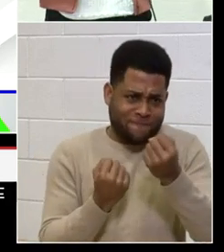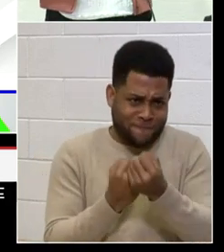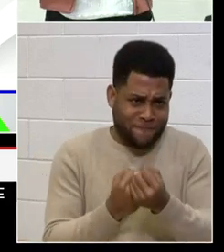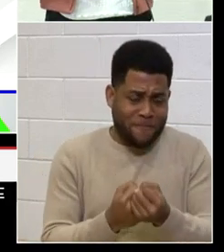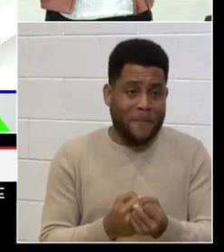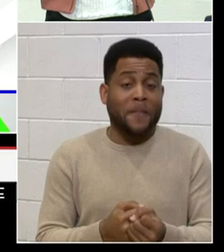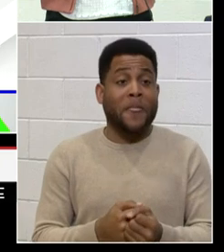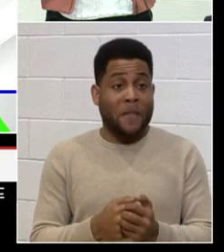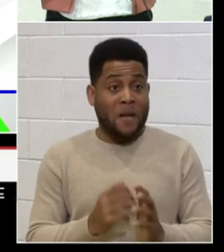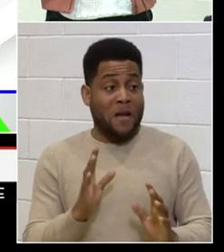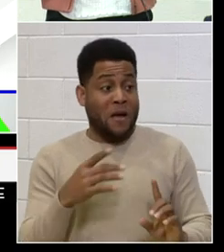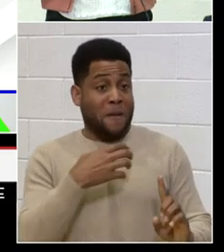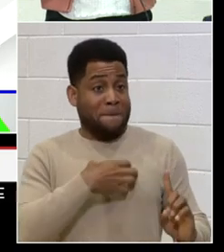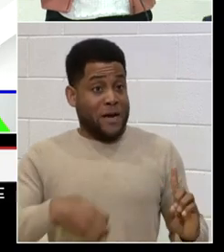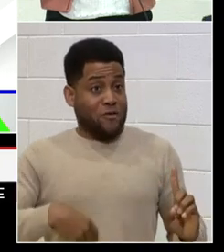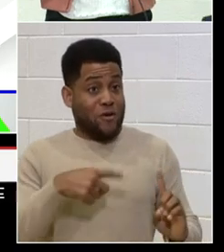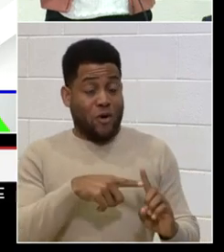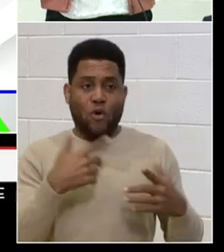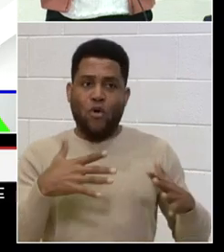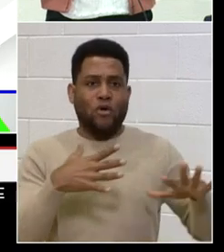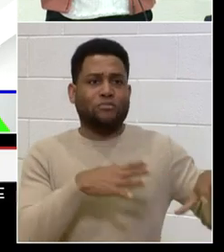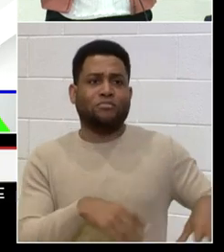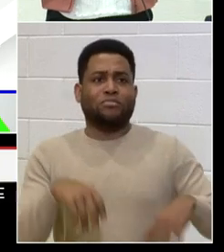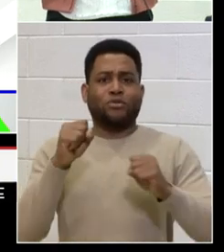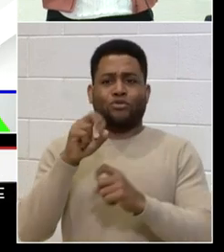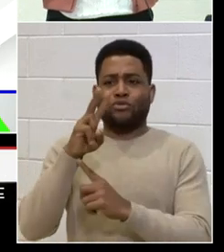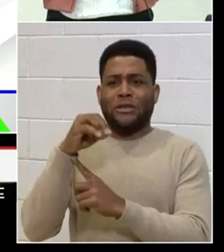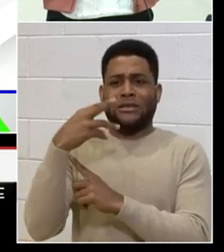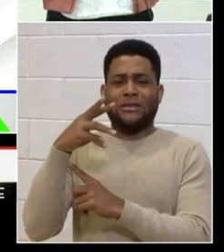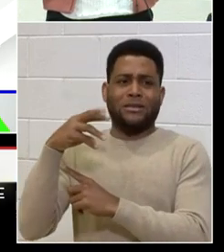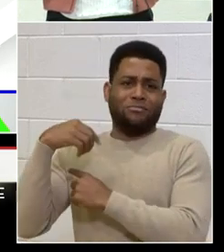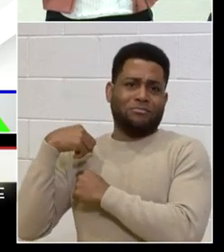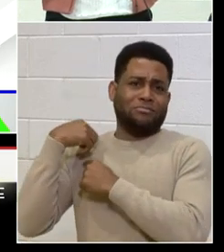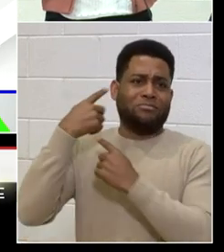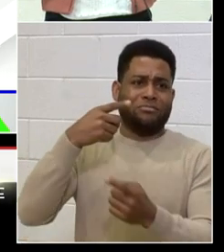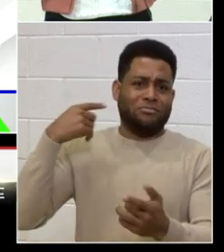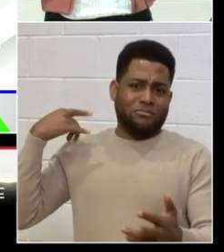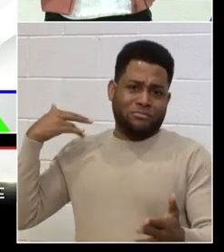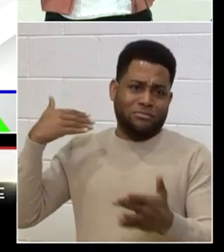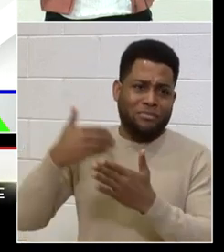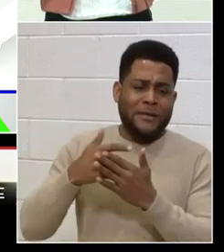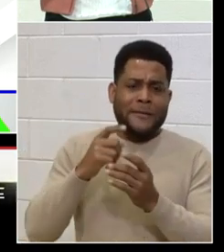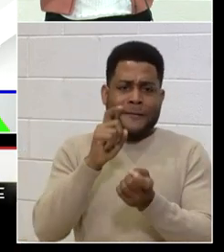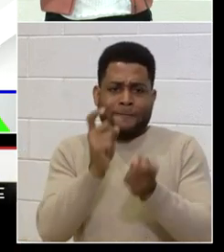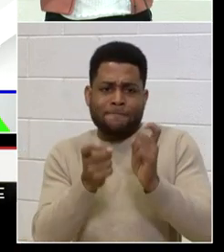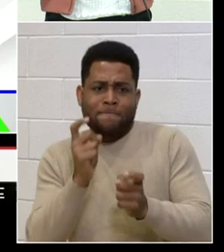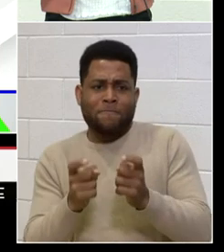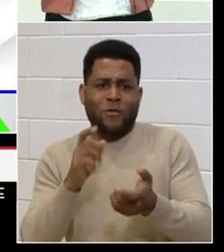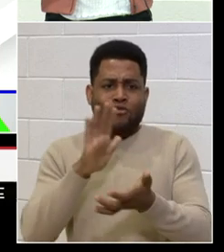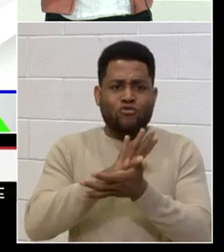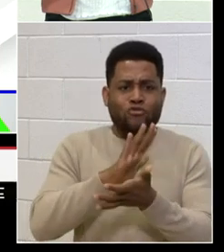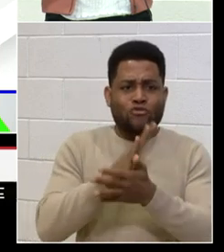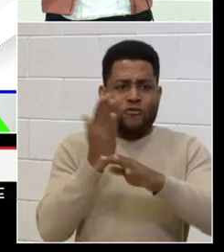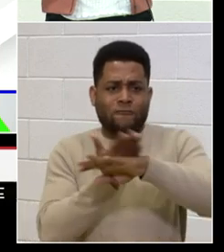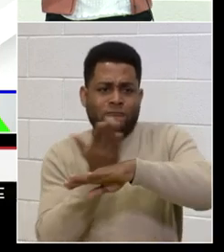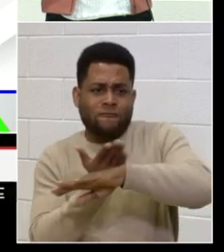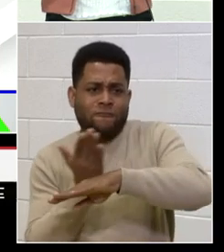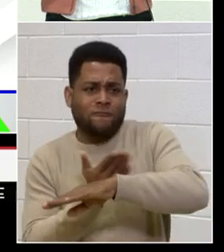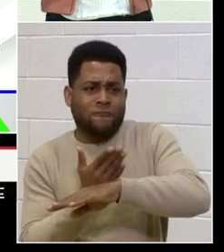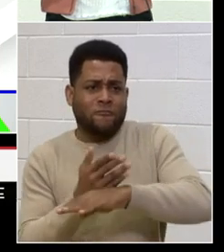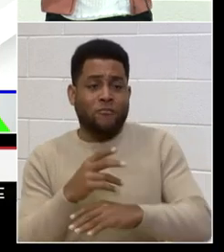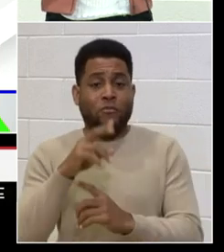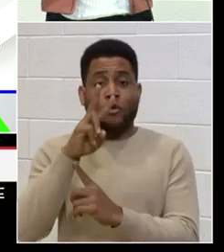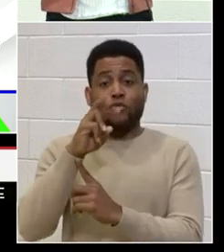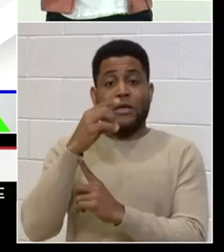already modernized 45 schools across the city and funded another 218 improvements to HVACs,